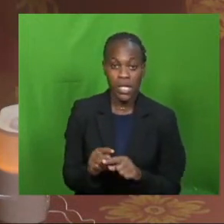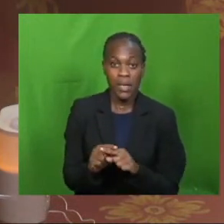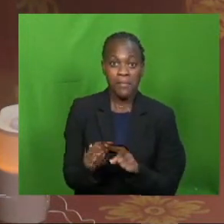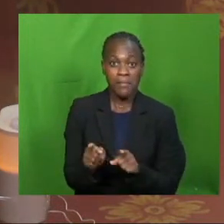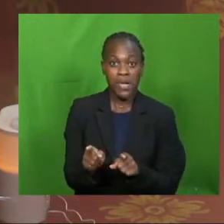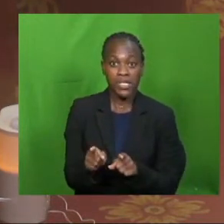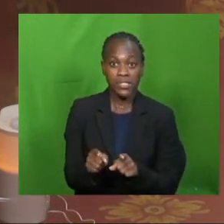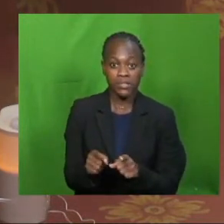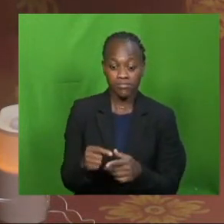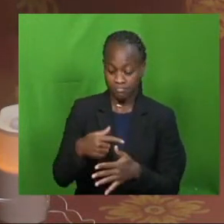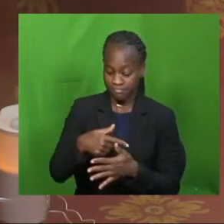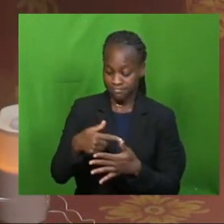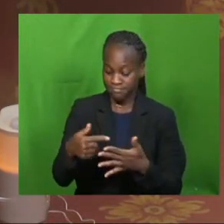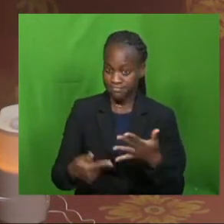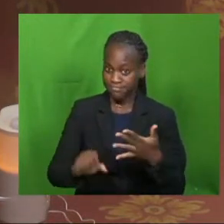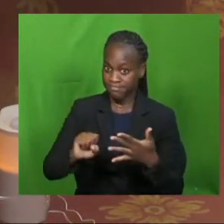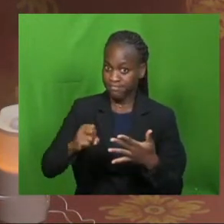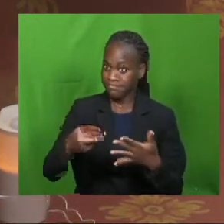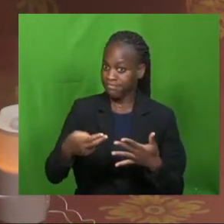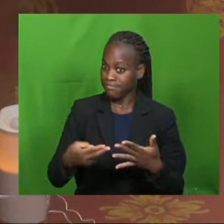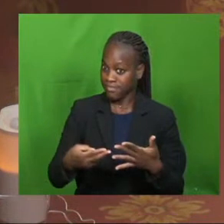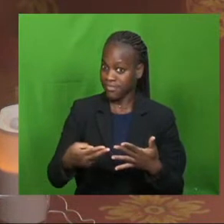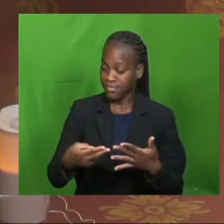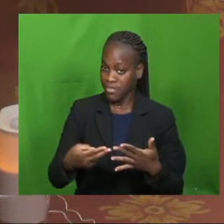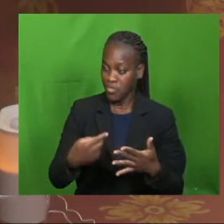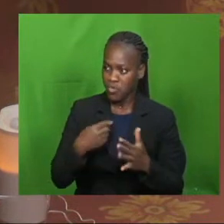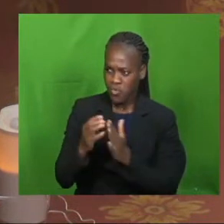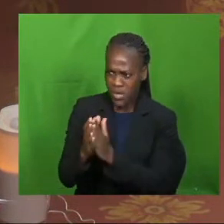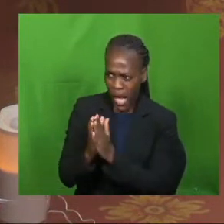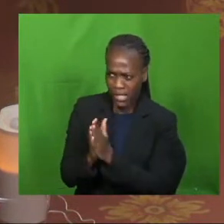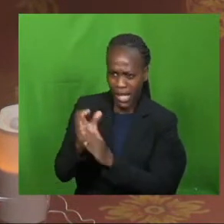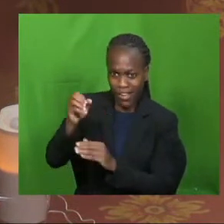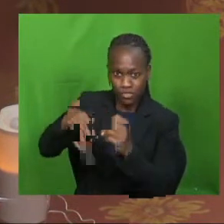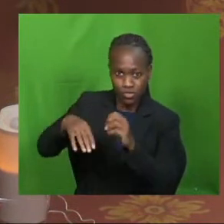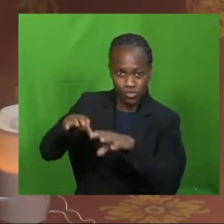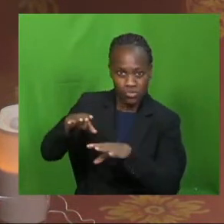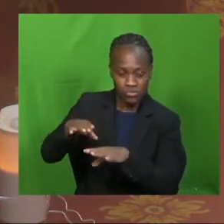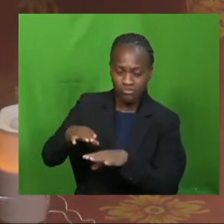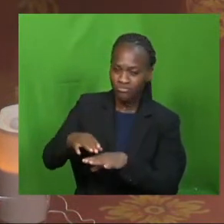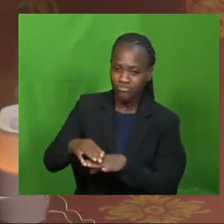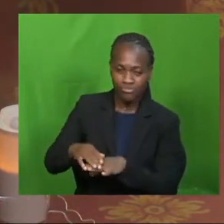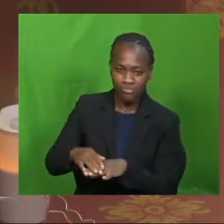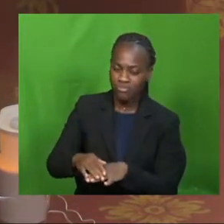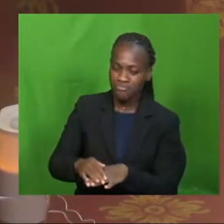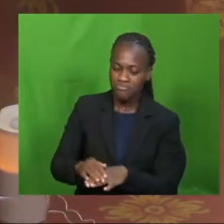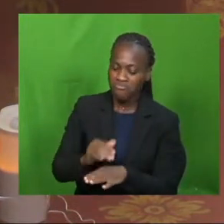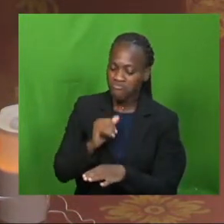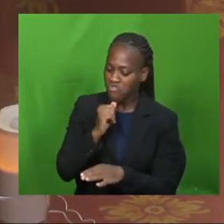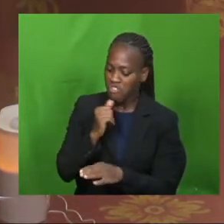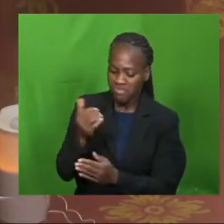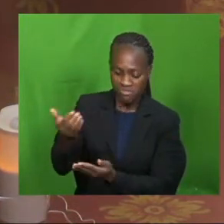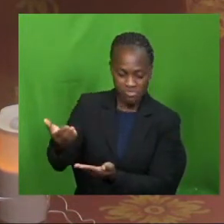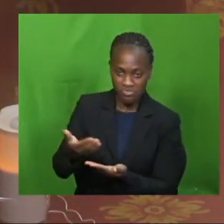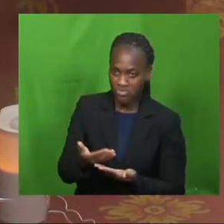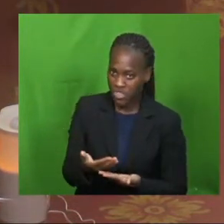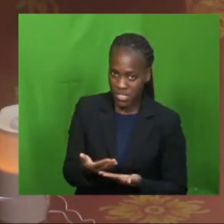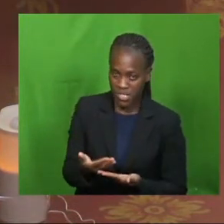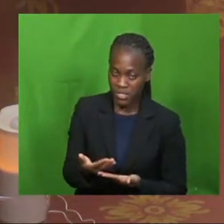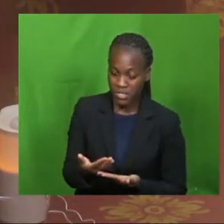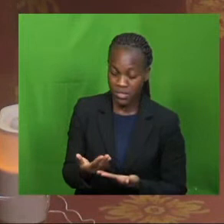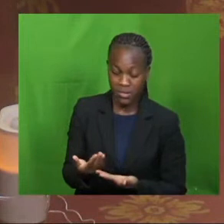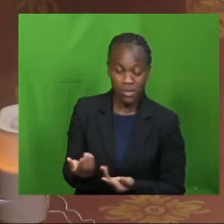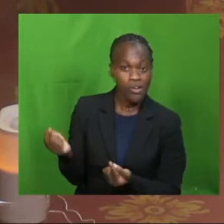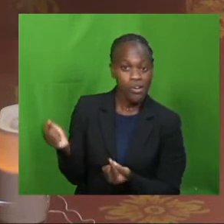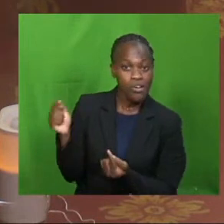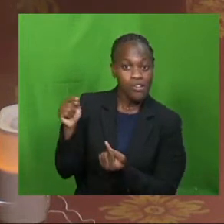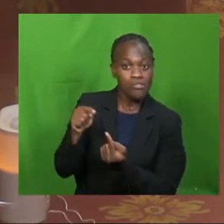Mr. Speaker, the following stakeholders, though we directly requested input from them, have not submitted input and did not submit input as at the time